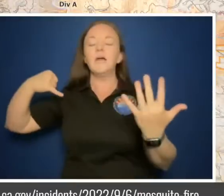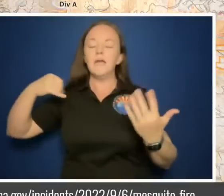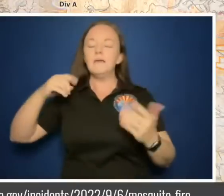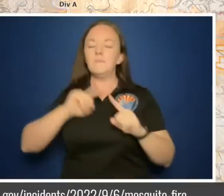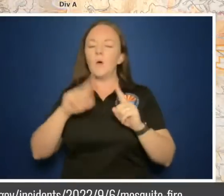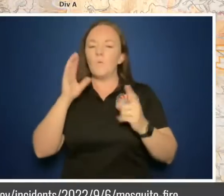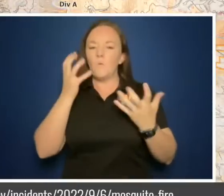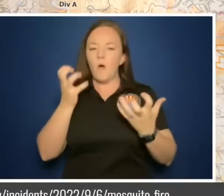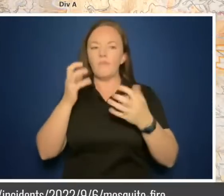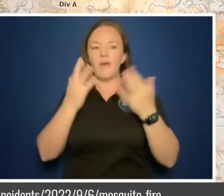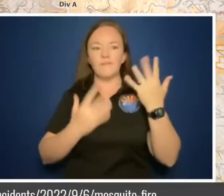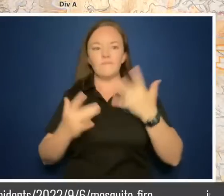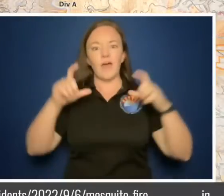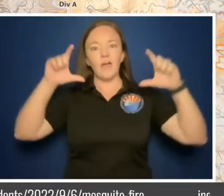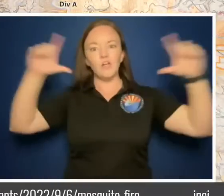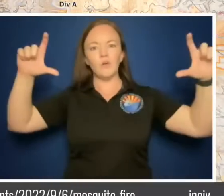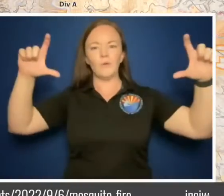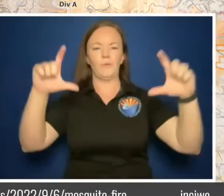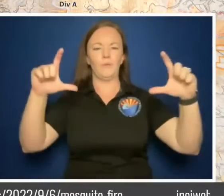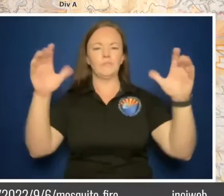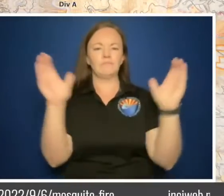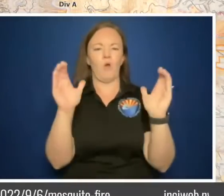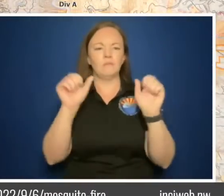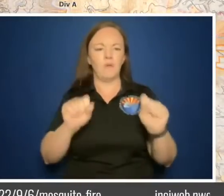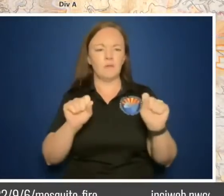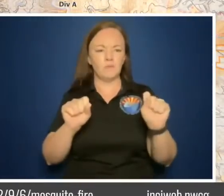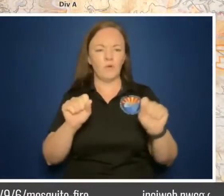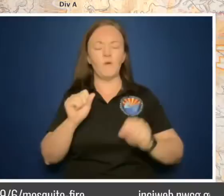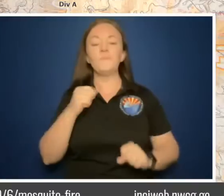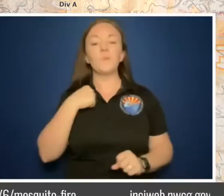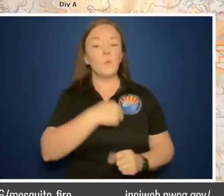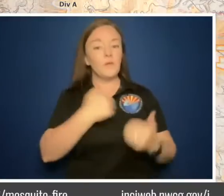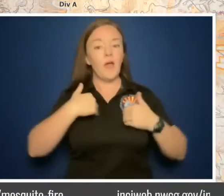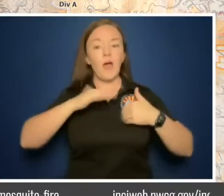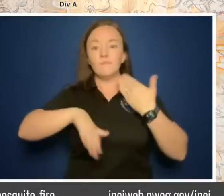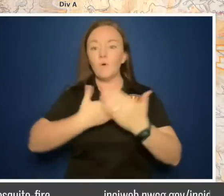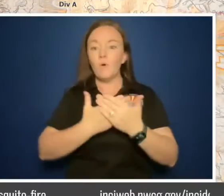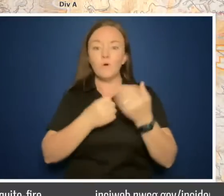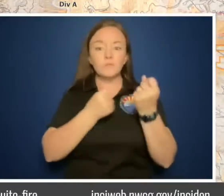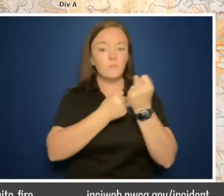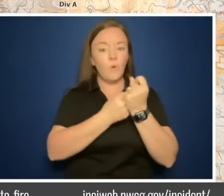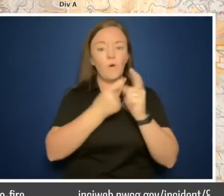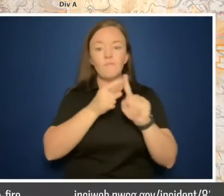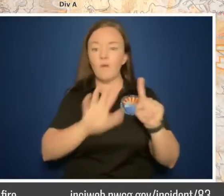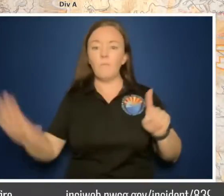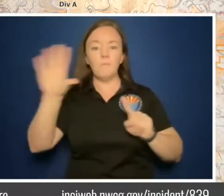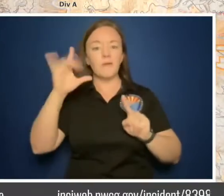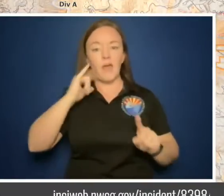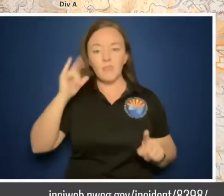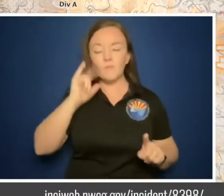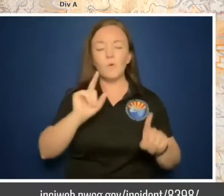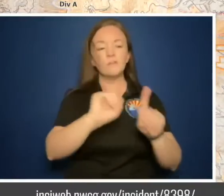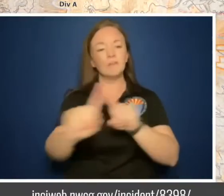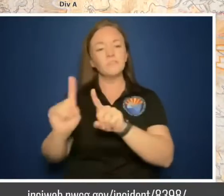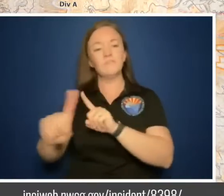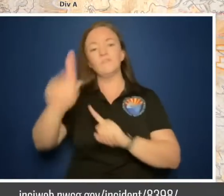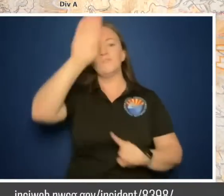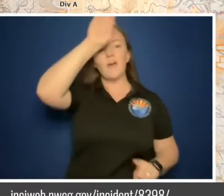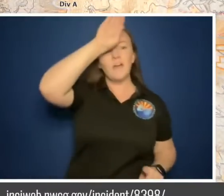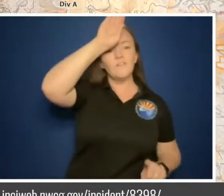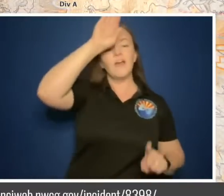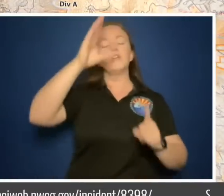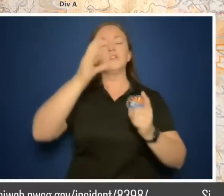we have the full breadth of our abilities as fire suppression resources and law enforcement across the state of California. That's ground resources, heavy